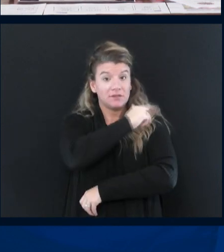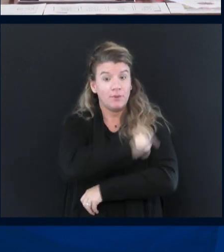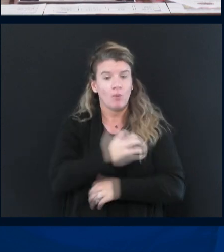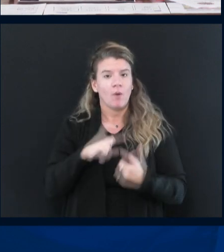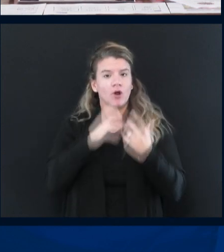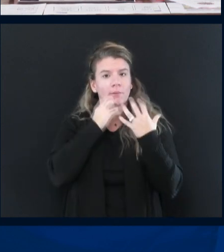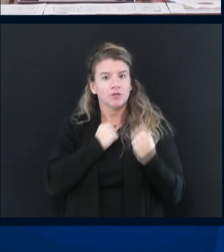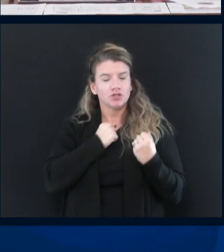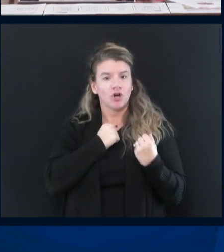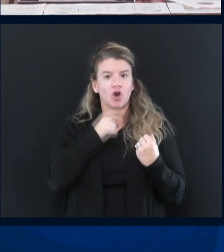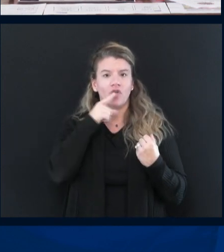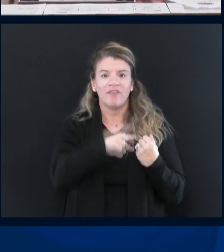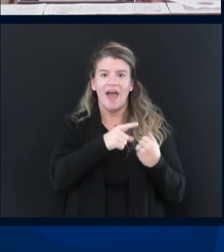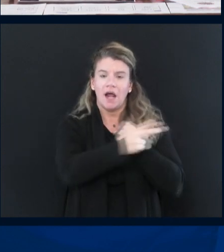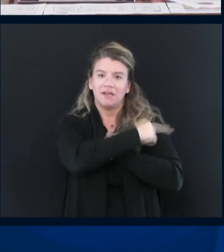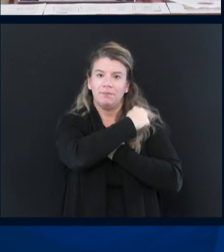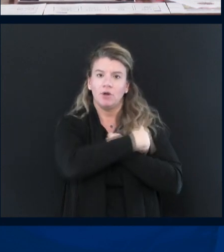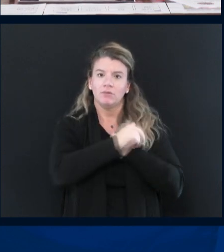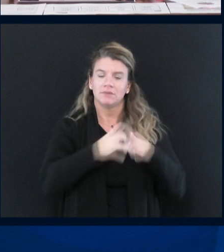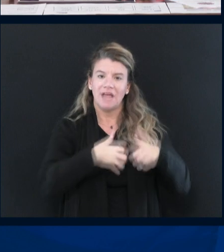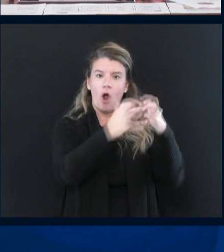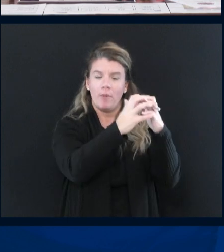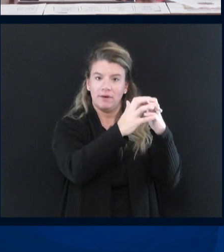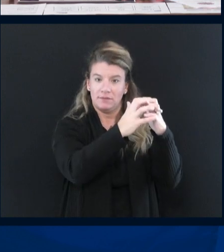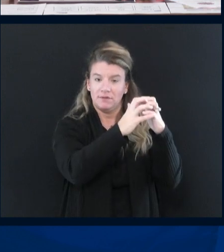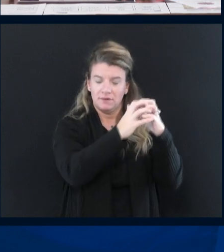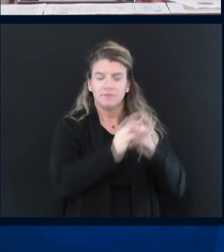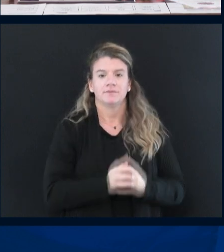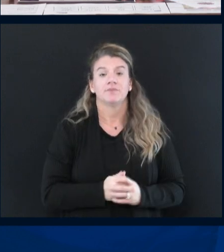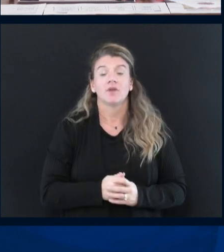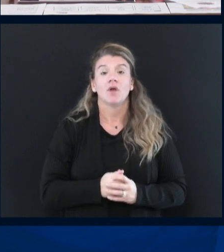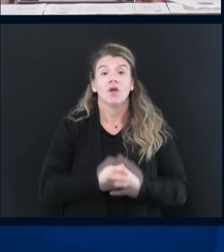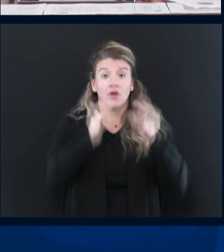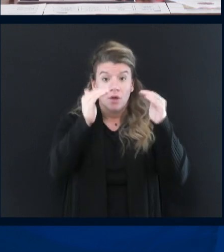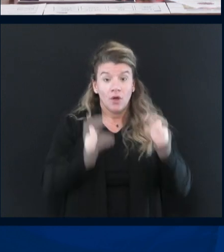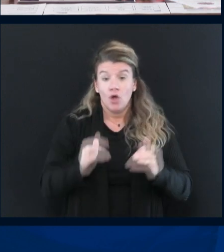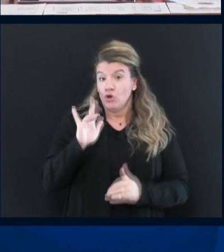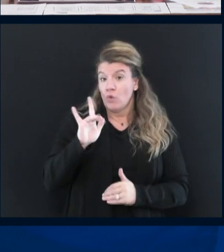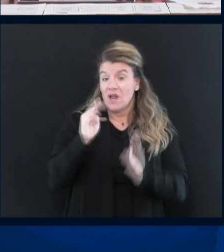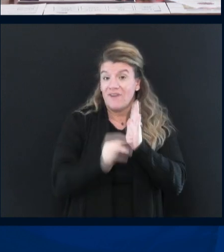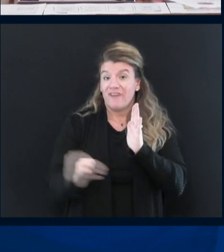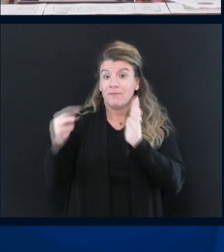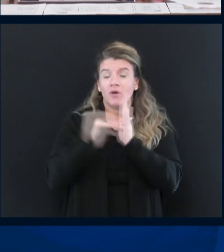the great people of Fairmont. We put $25 million into our public service districts.